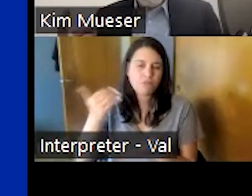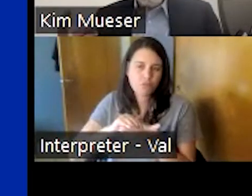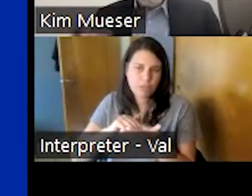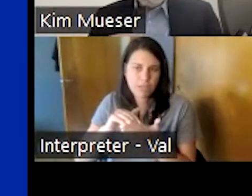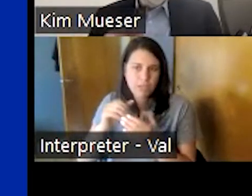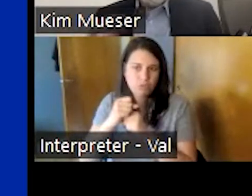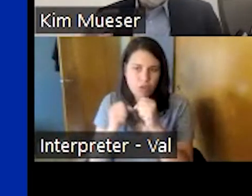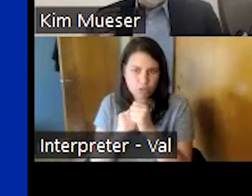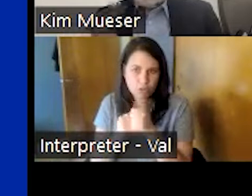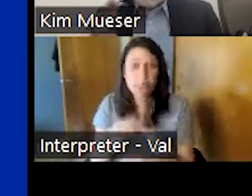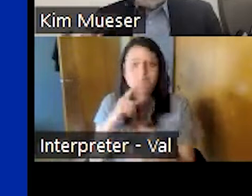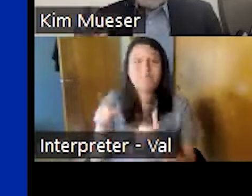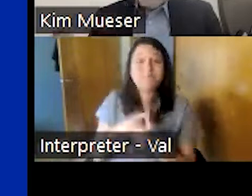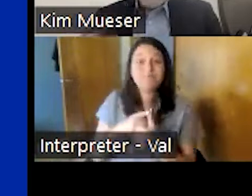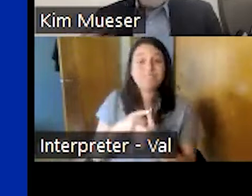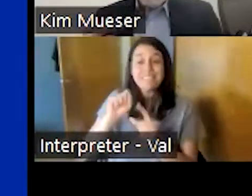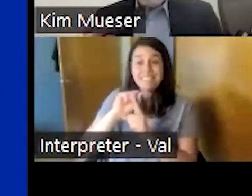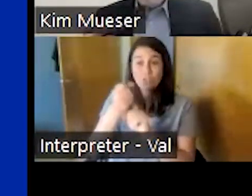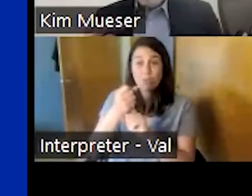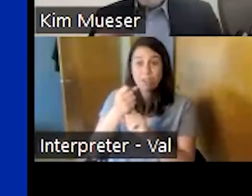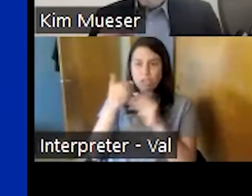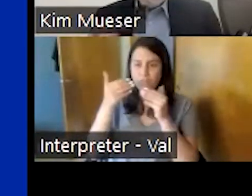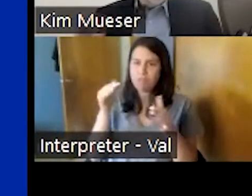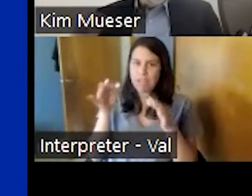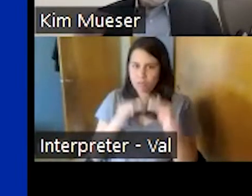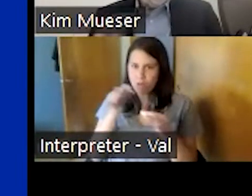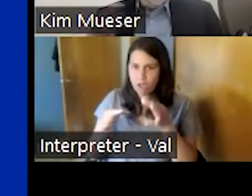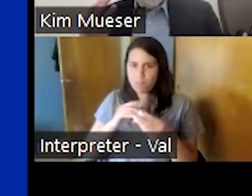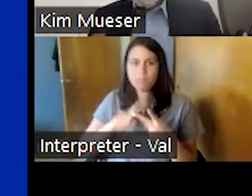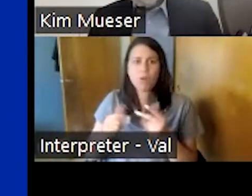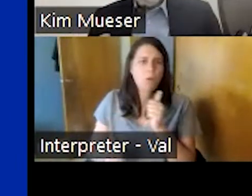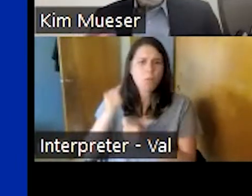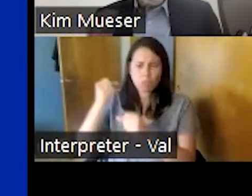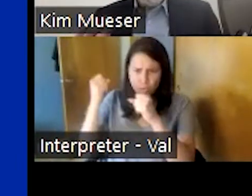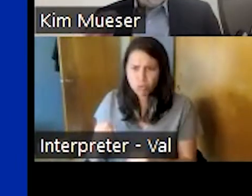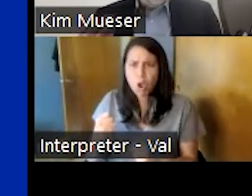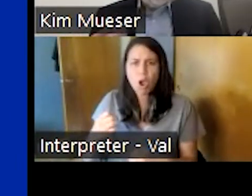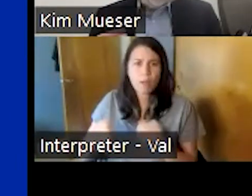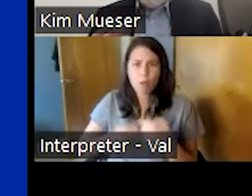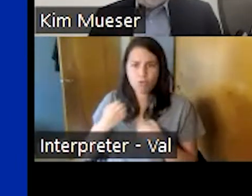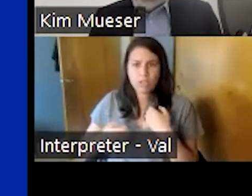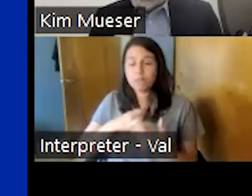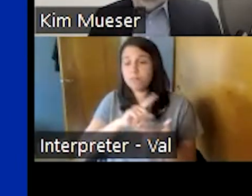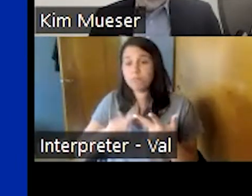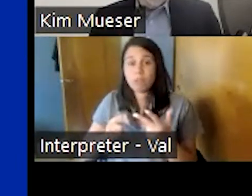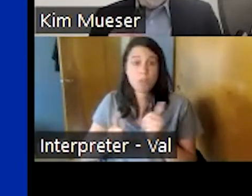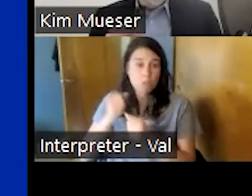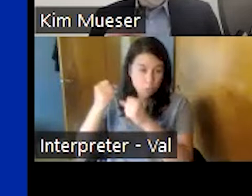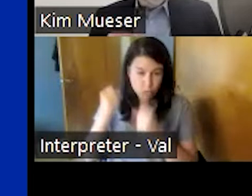the situation, identifying the strongest upsetting feeling, identifying the strongest thought or belief related